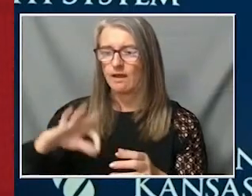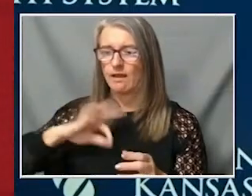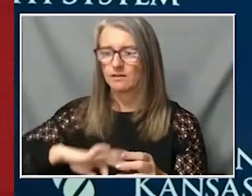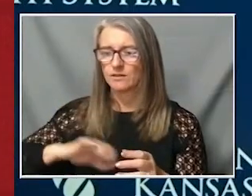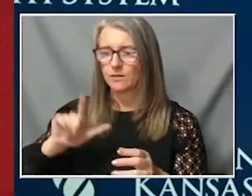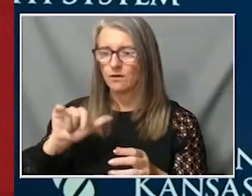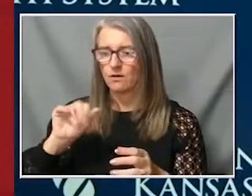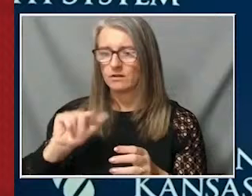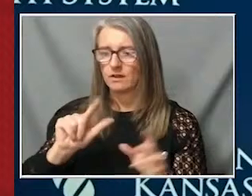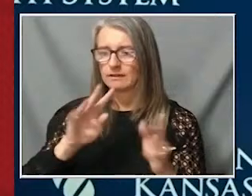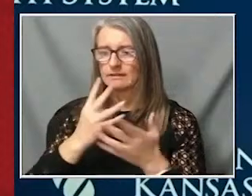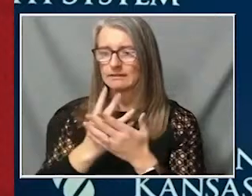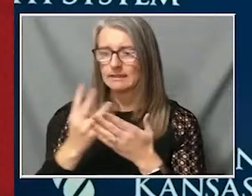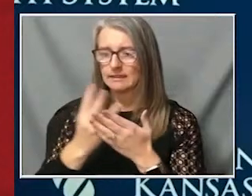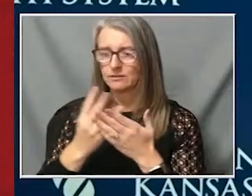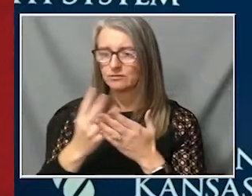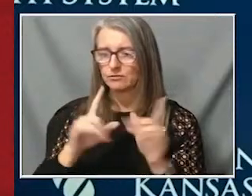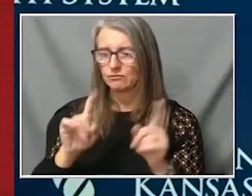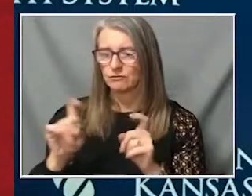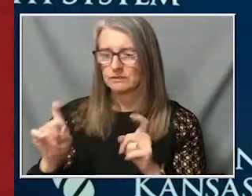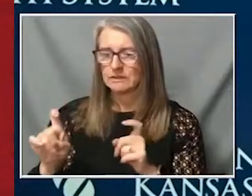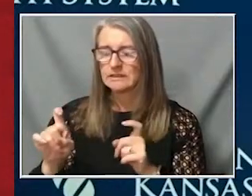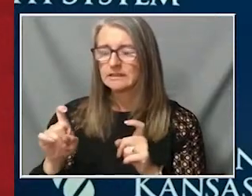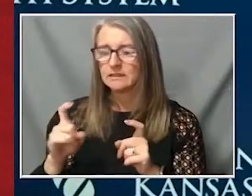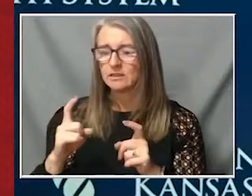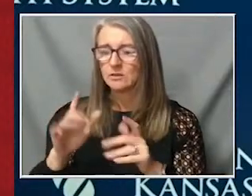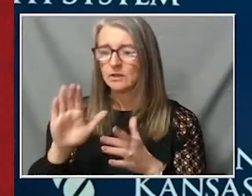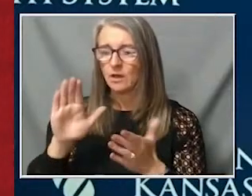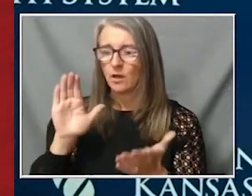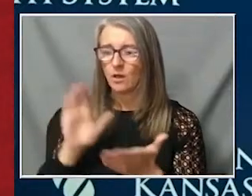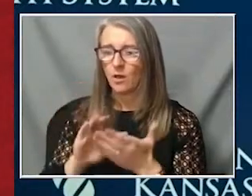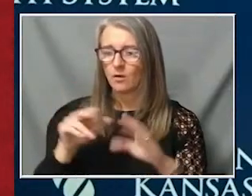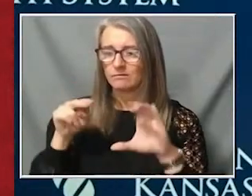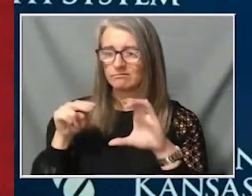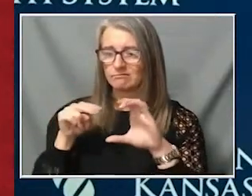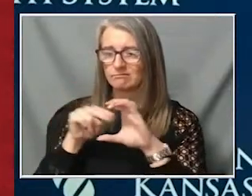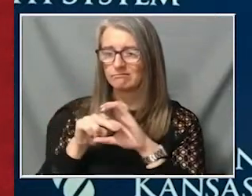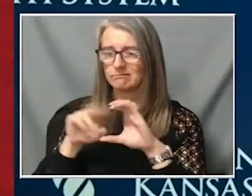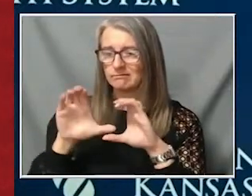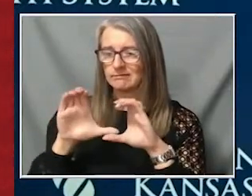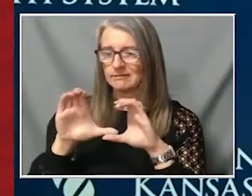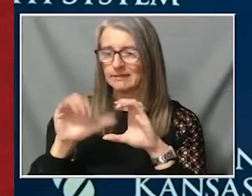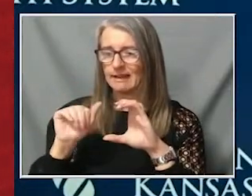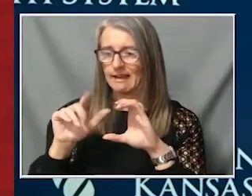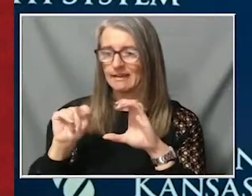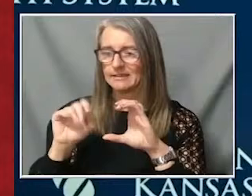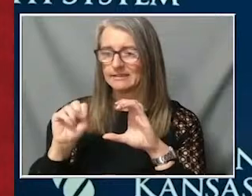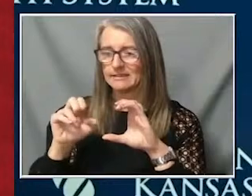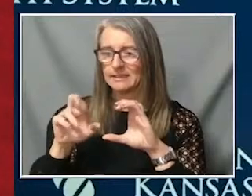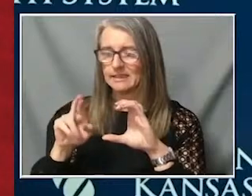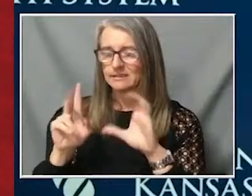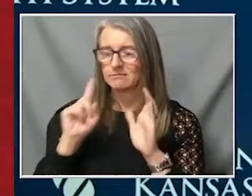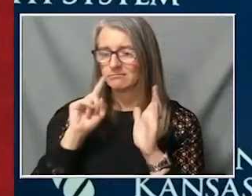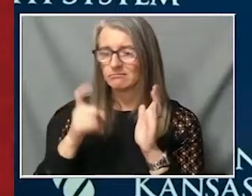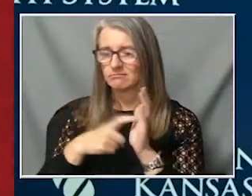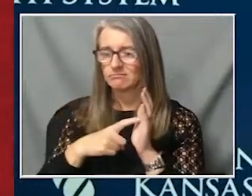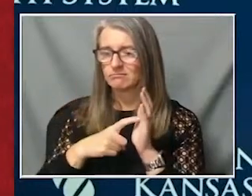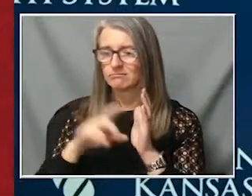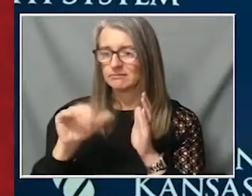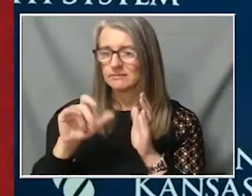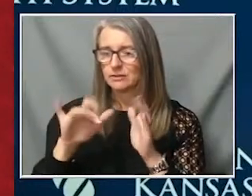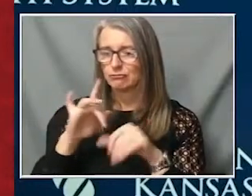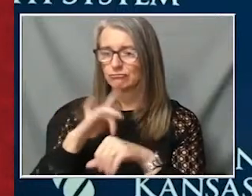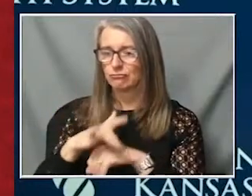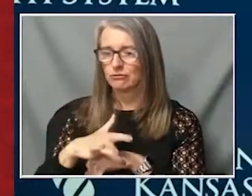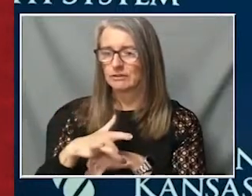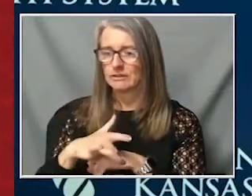cancer screening. And so we do a low-dose CAT scan that allows us to detect cancer when it's much earlier. Perhaps